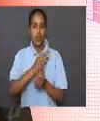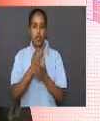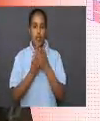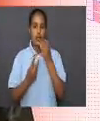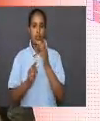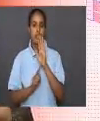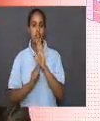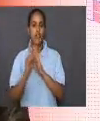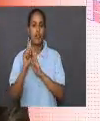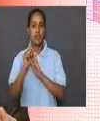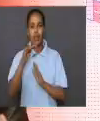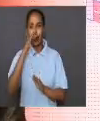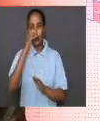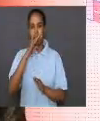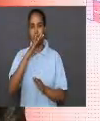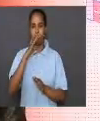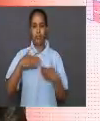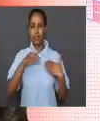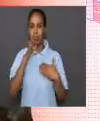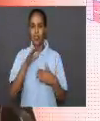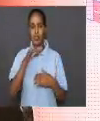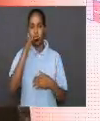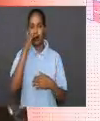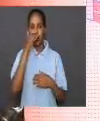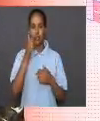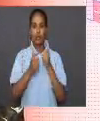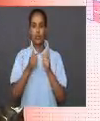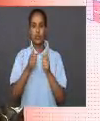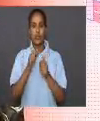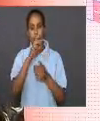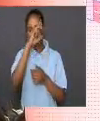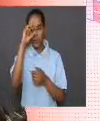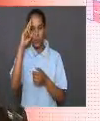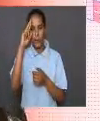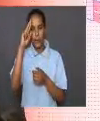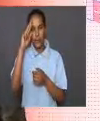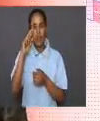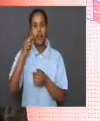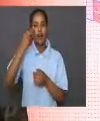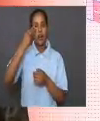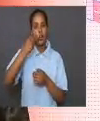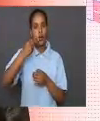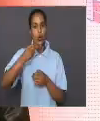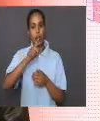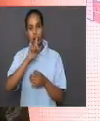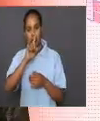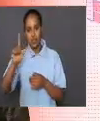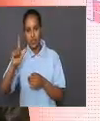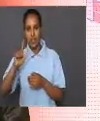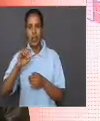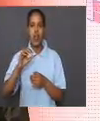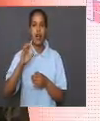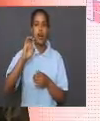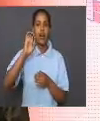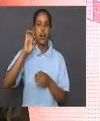Both develop an unpleasant odor, which is caused by the hydrolysis of